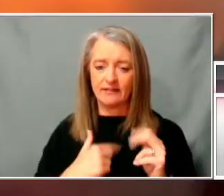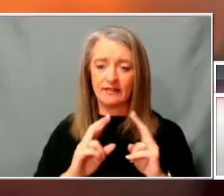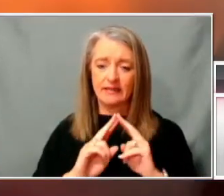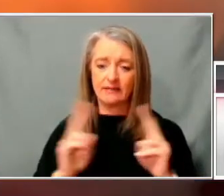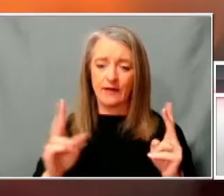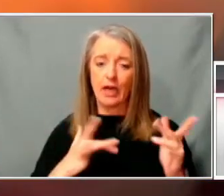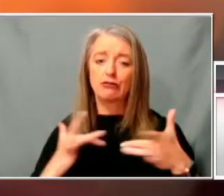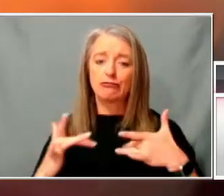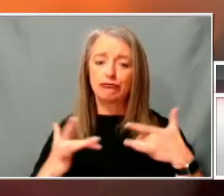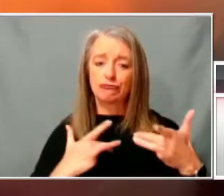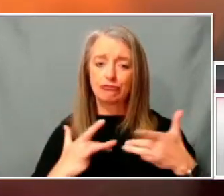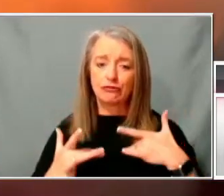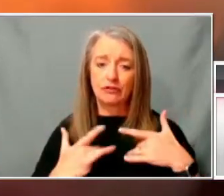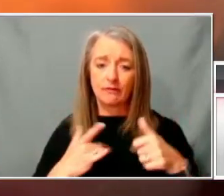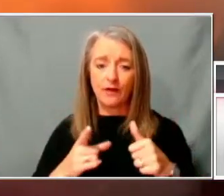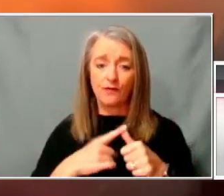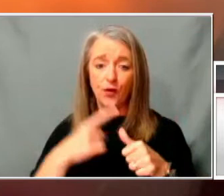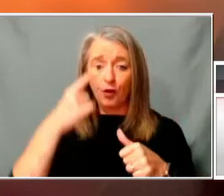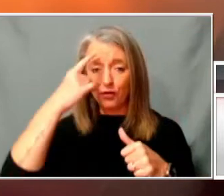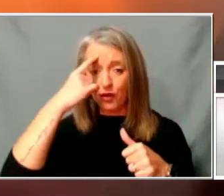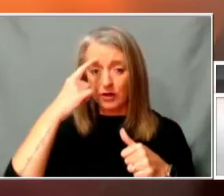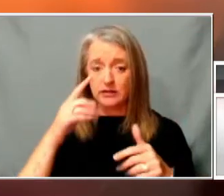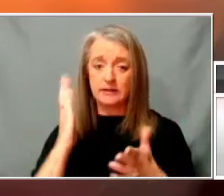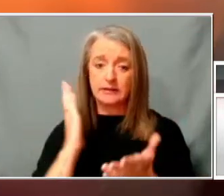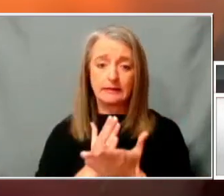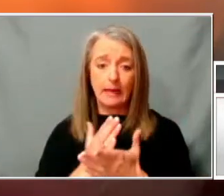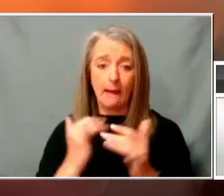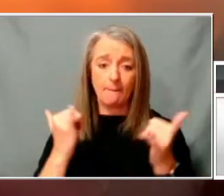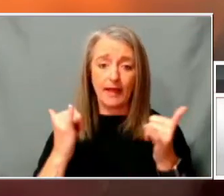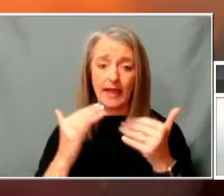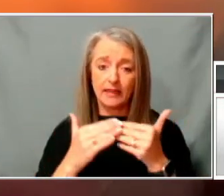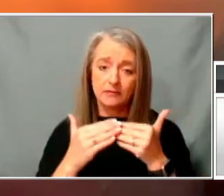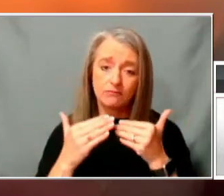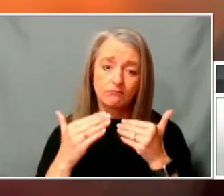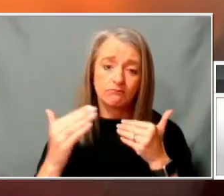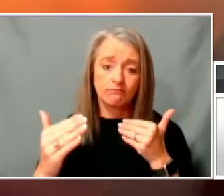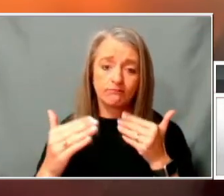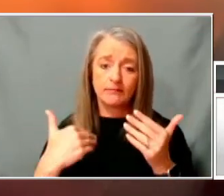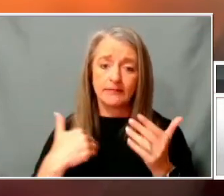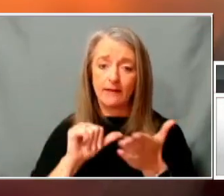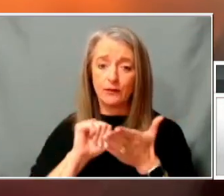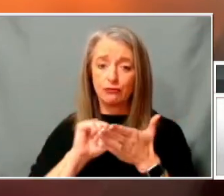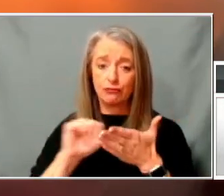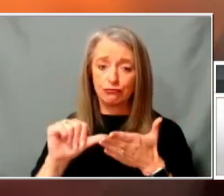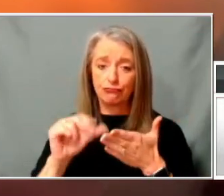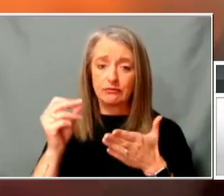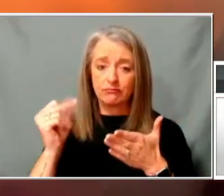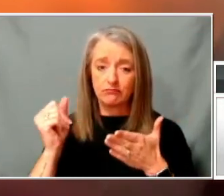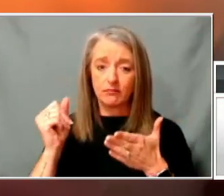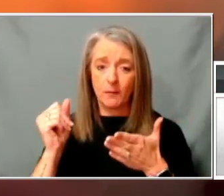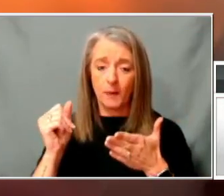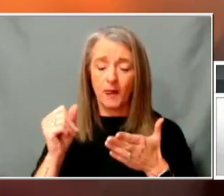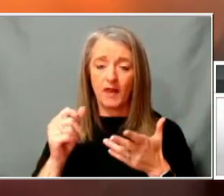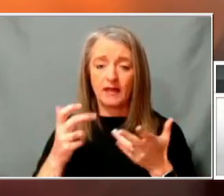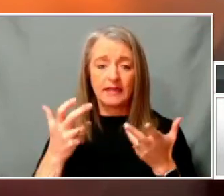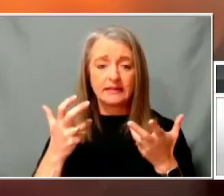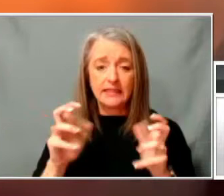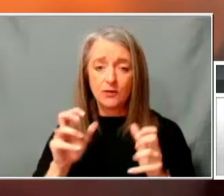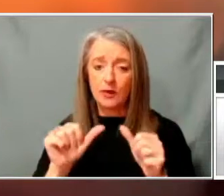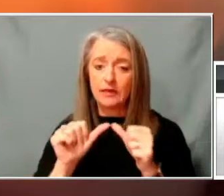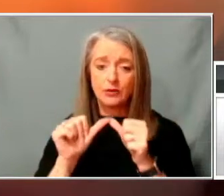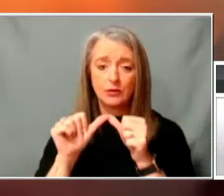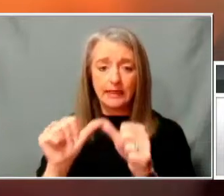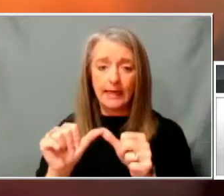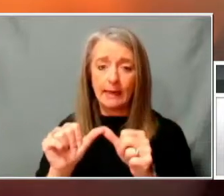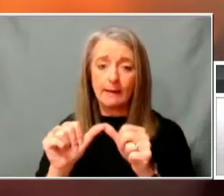Very concerned. My first thought was for him to just stop playing and go ahead and have the surgery. I did not want him to continue to